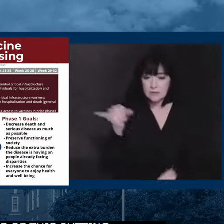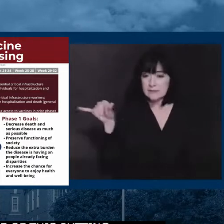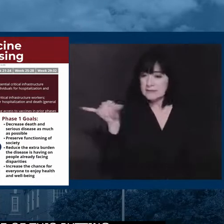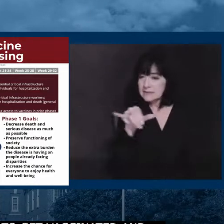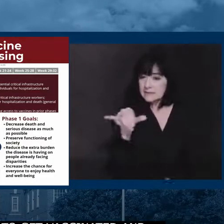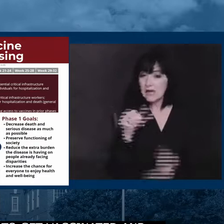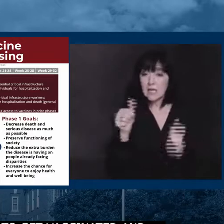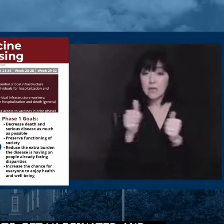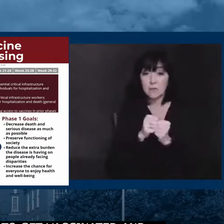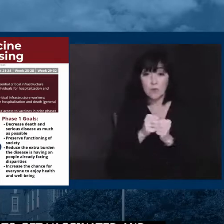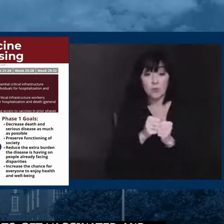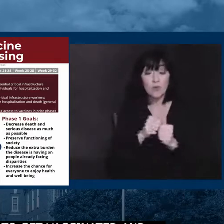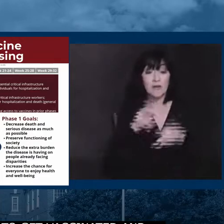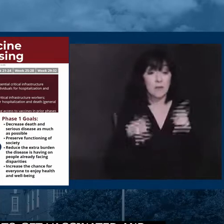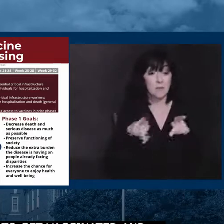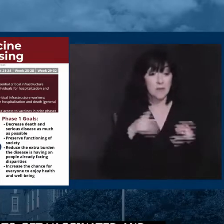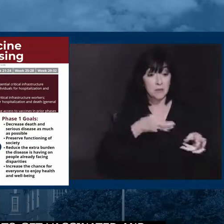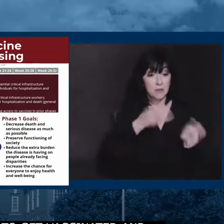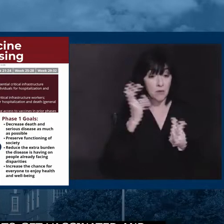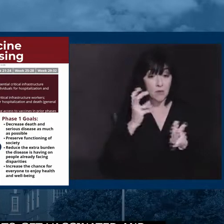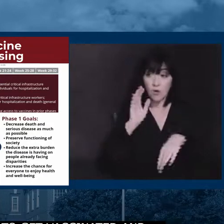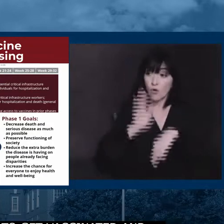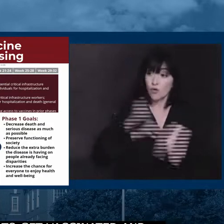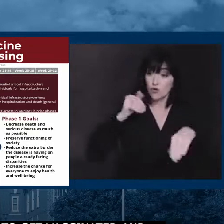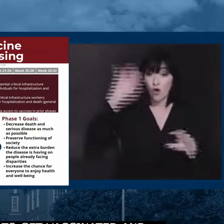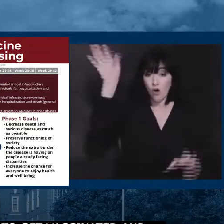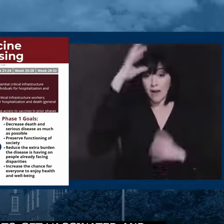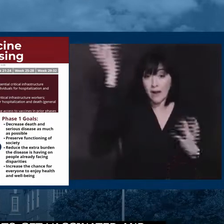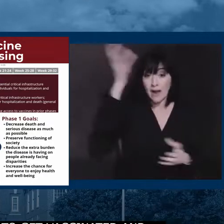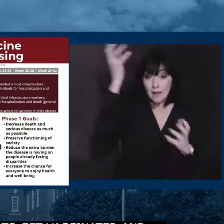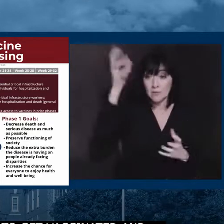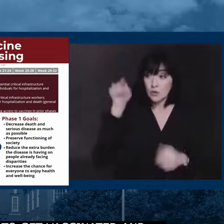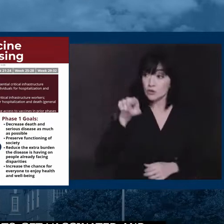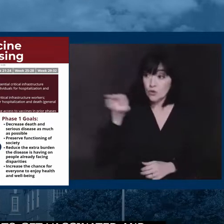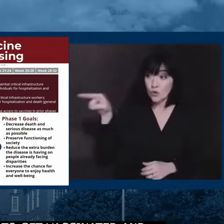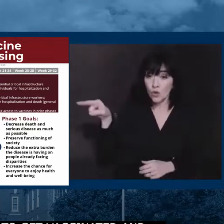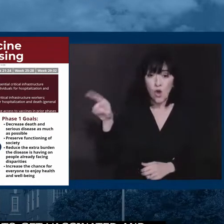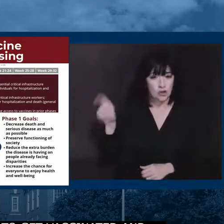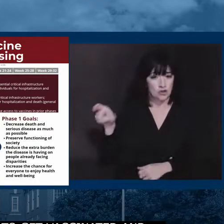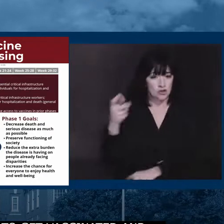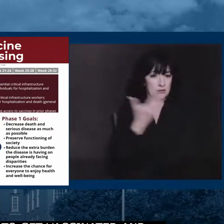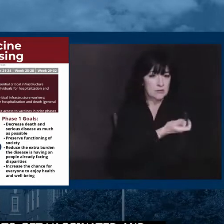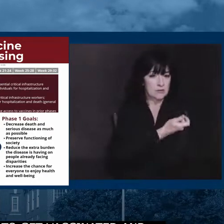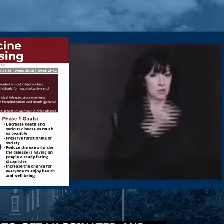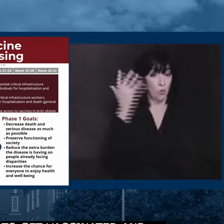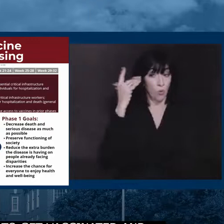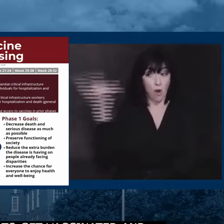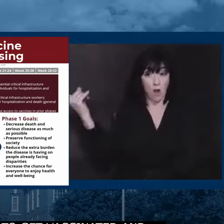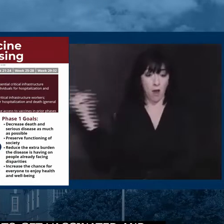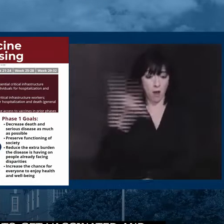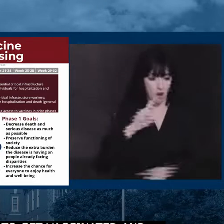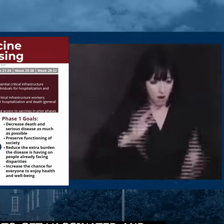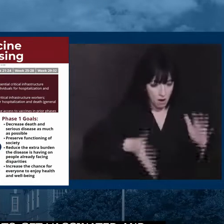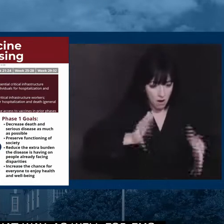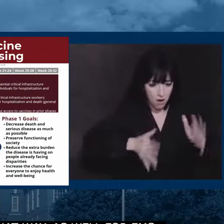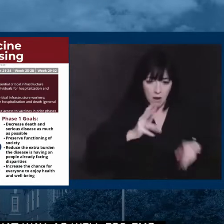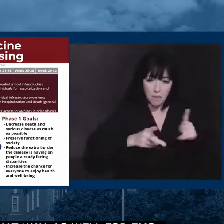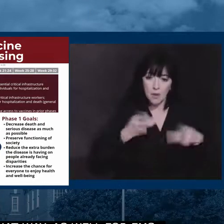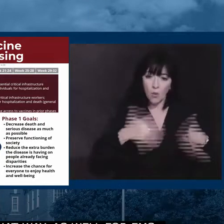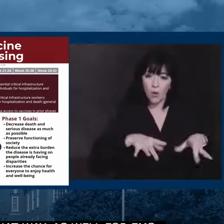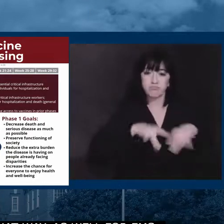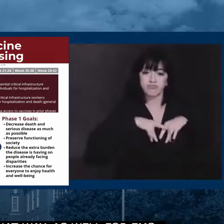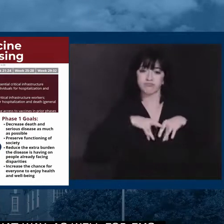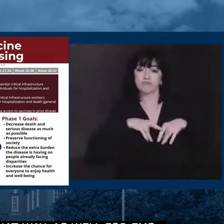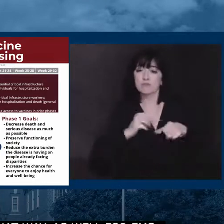have seen, sadly, in our state, that staff and residents of long-term care have been at very